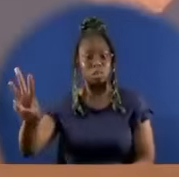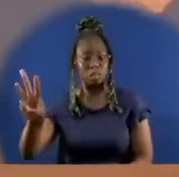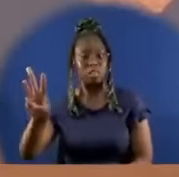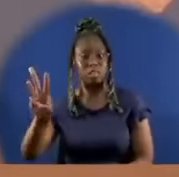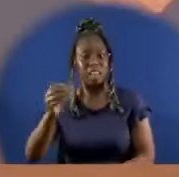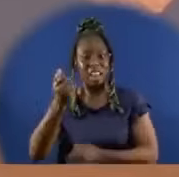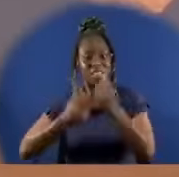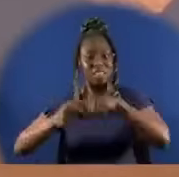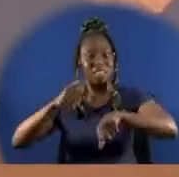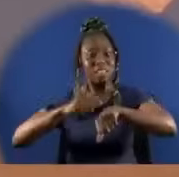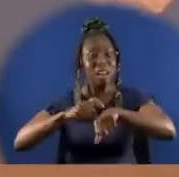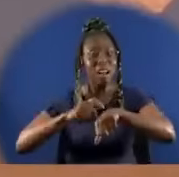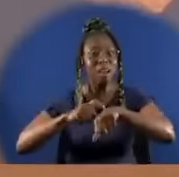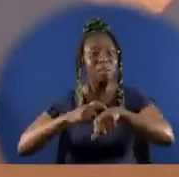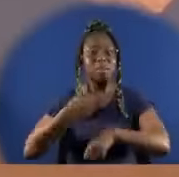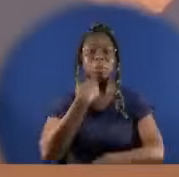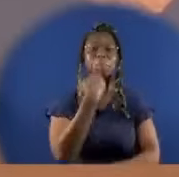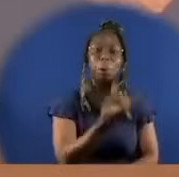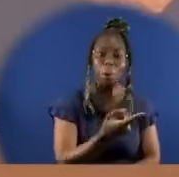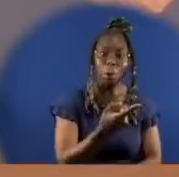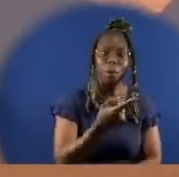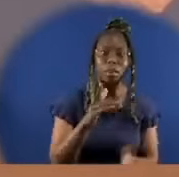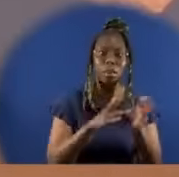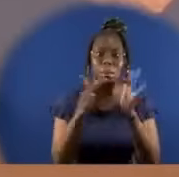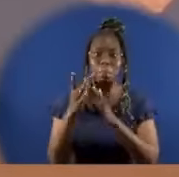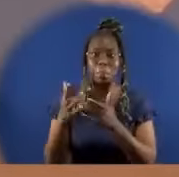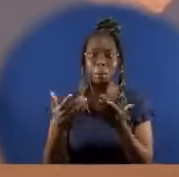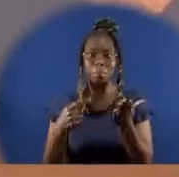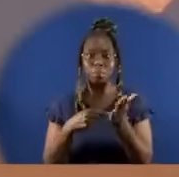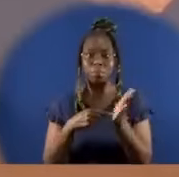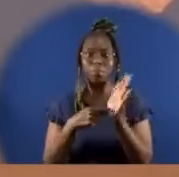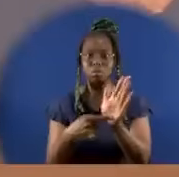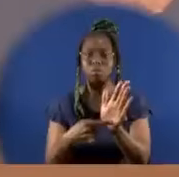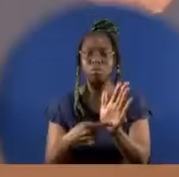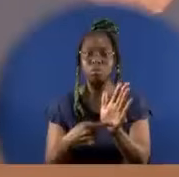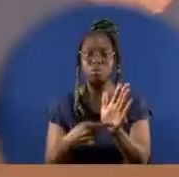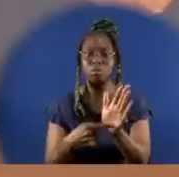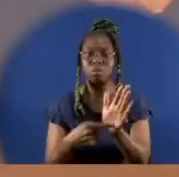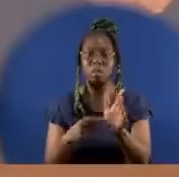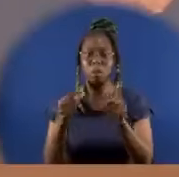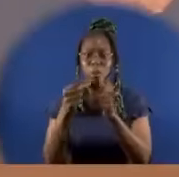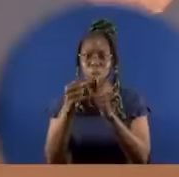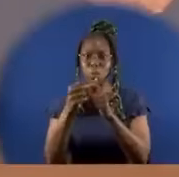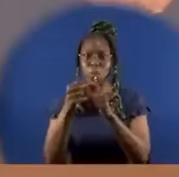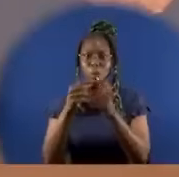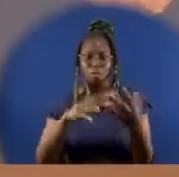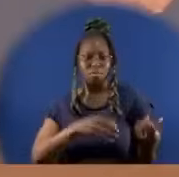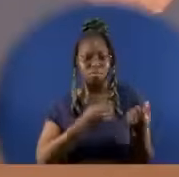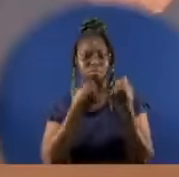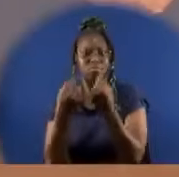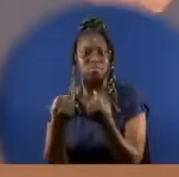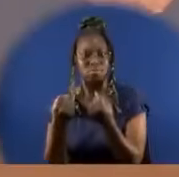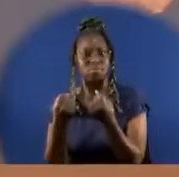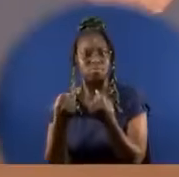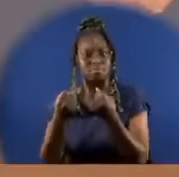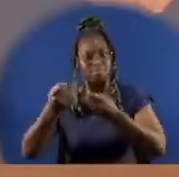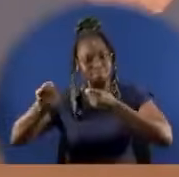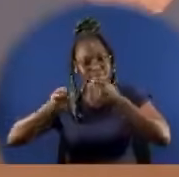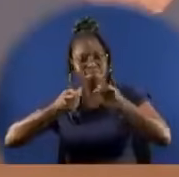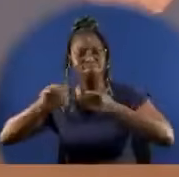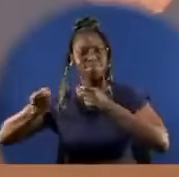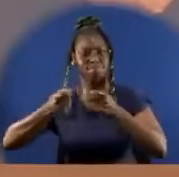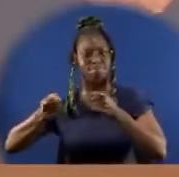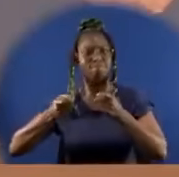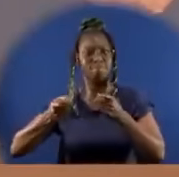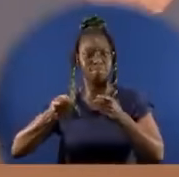Jesus spoke, the Bible says his word had power and authority.